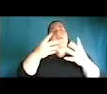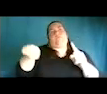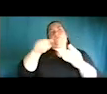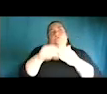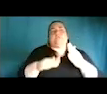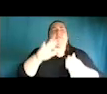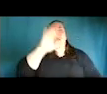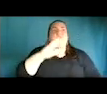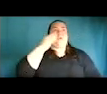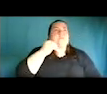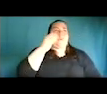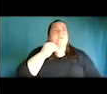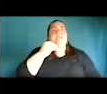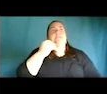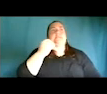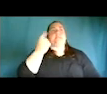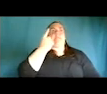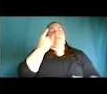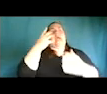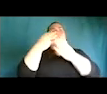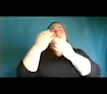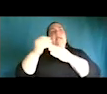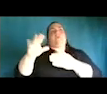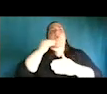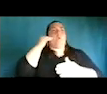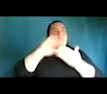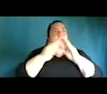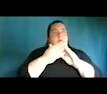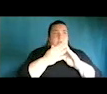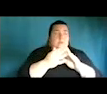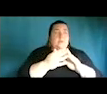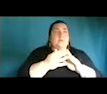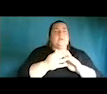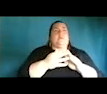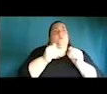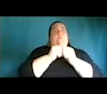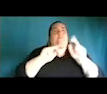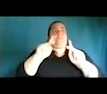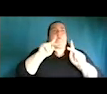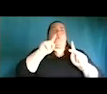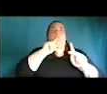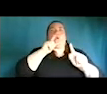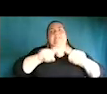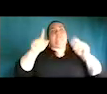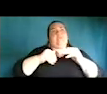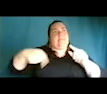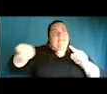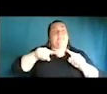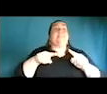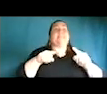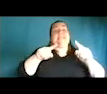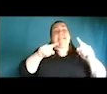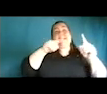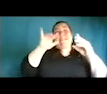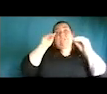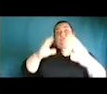who have different life experiences than they have had. The instructor in that space is critically important to help bridge the